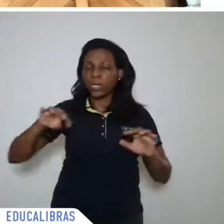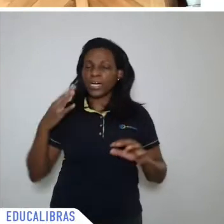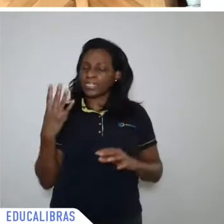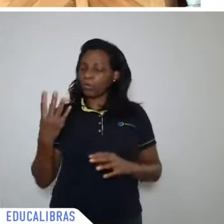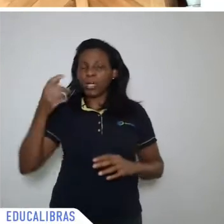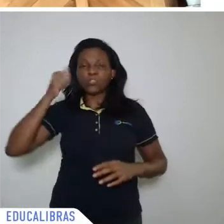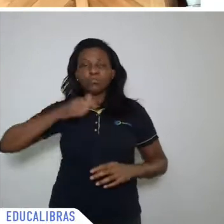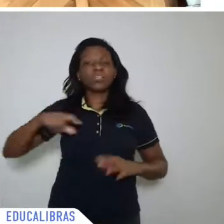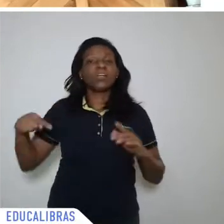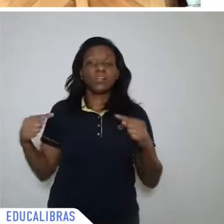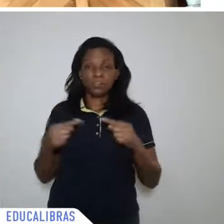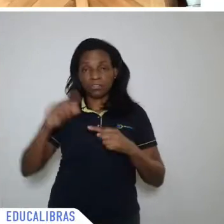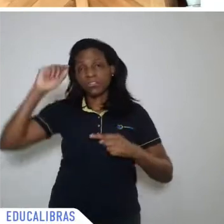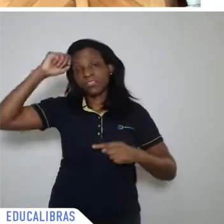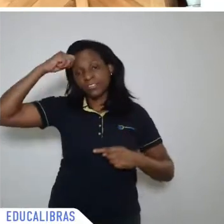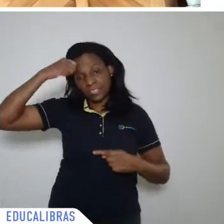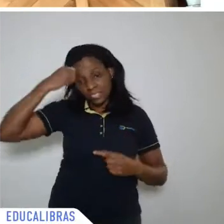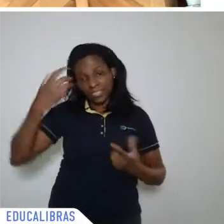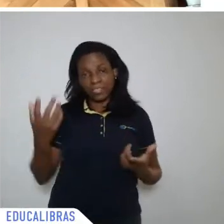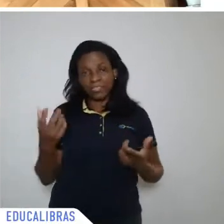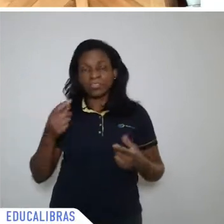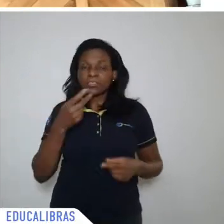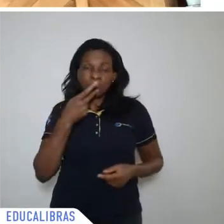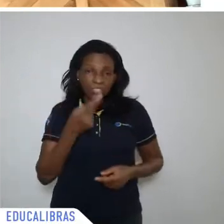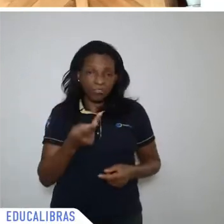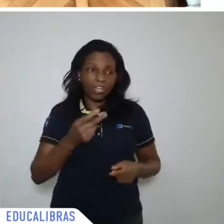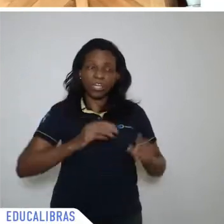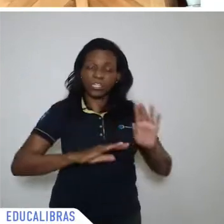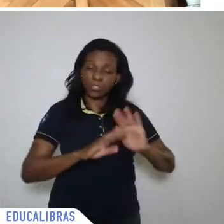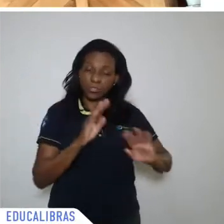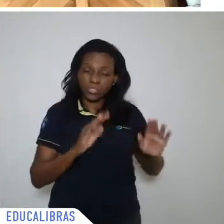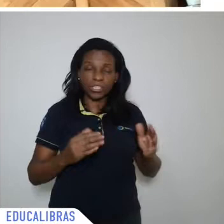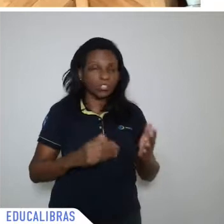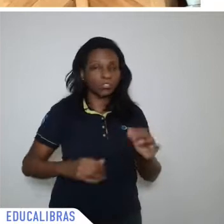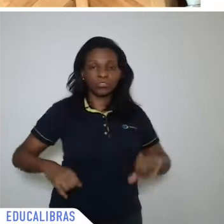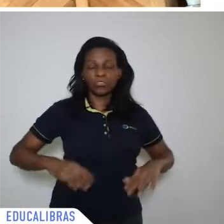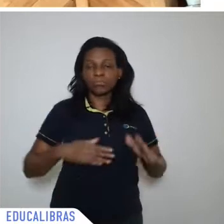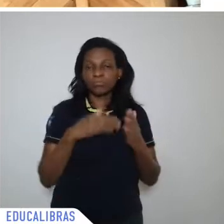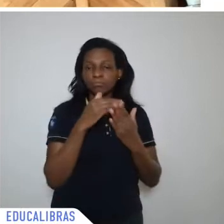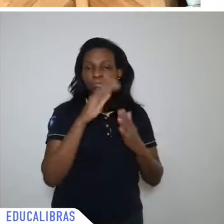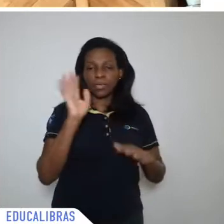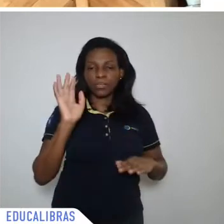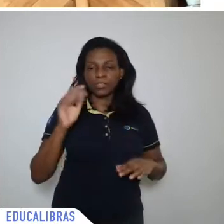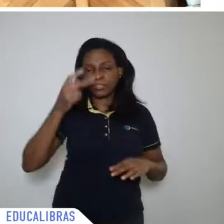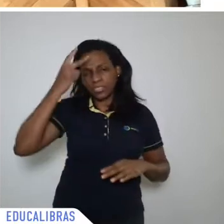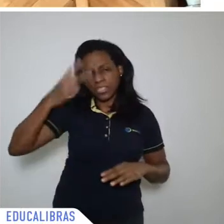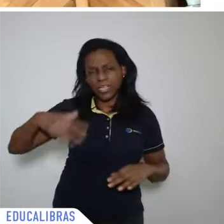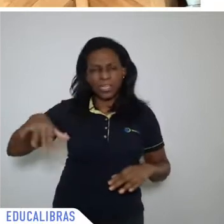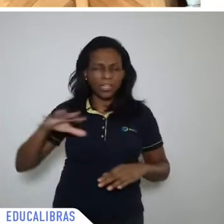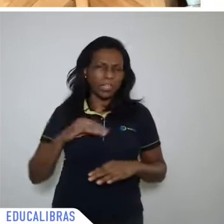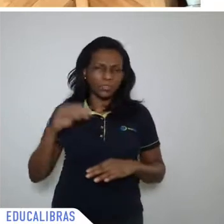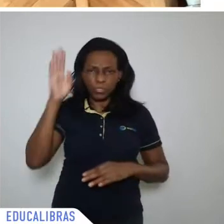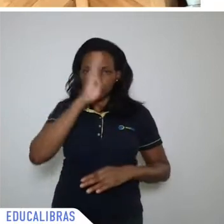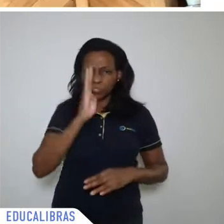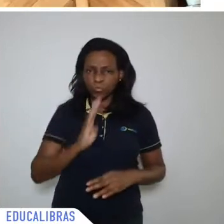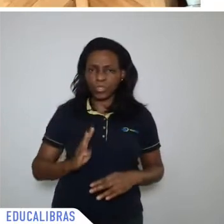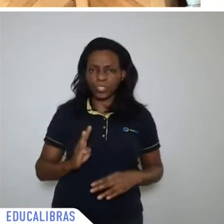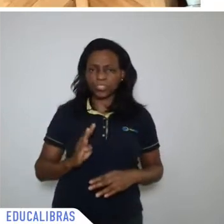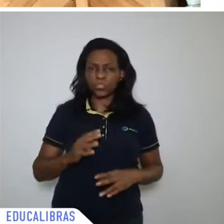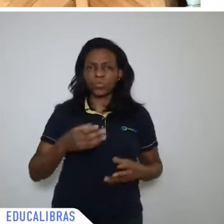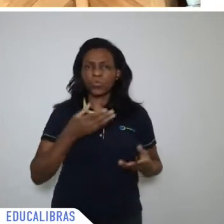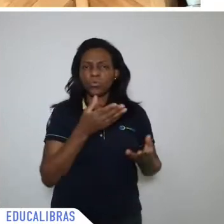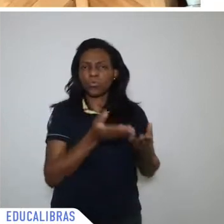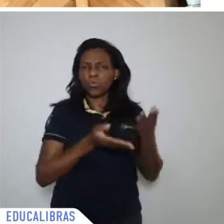If 1 out of 4 are Black and 1 out of 4 are white, we need to think of care in a different perspective. The